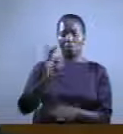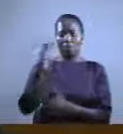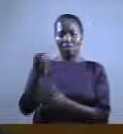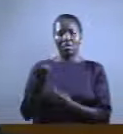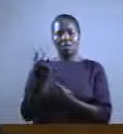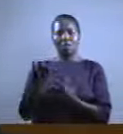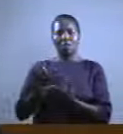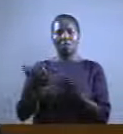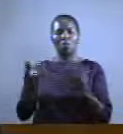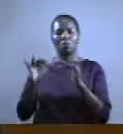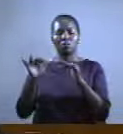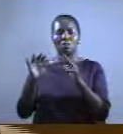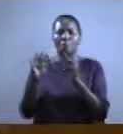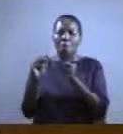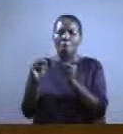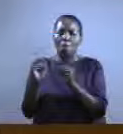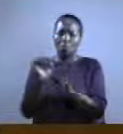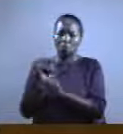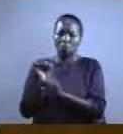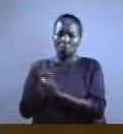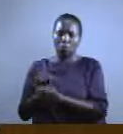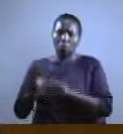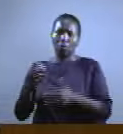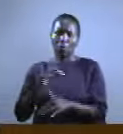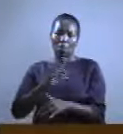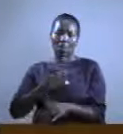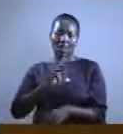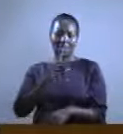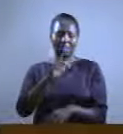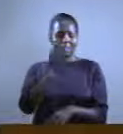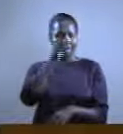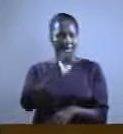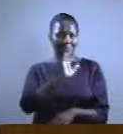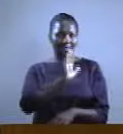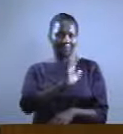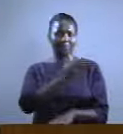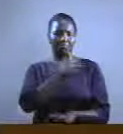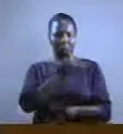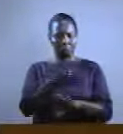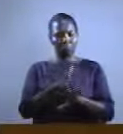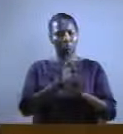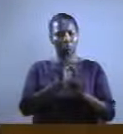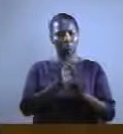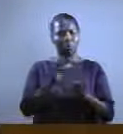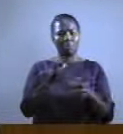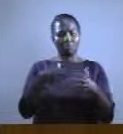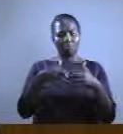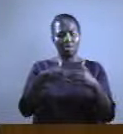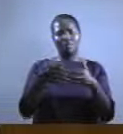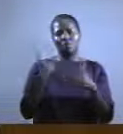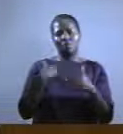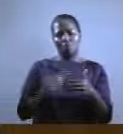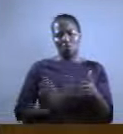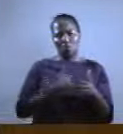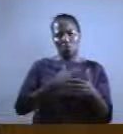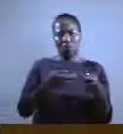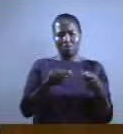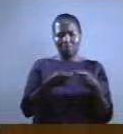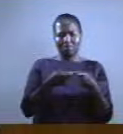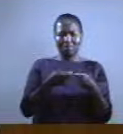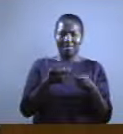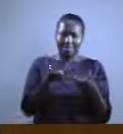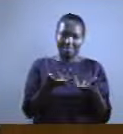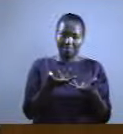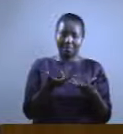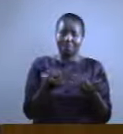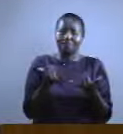the unemployed, and this is in part due to the DA government piloting a form of the youth wage subsidy. It is therefore